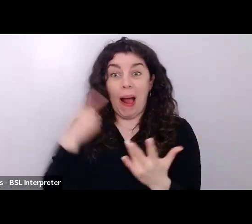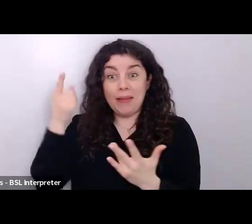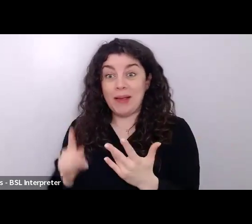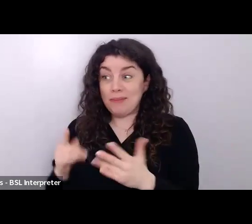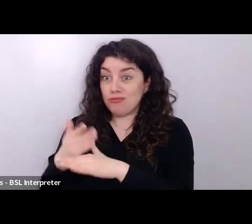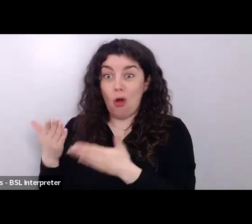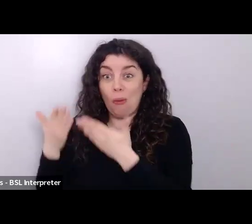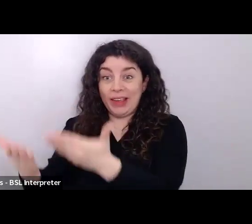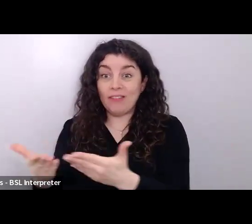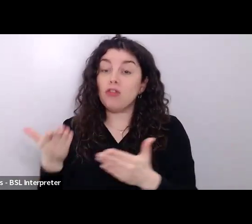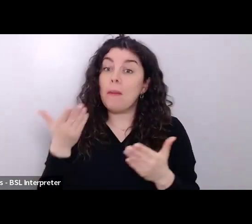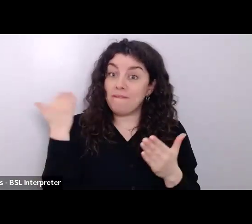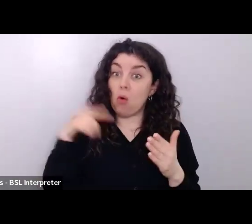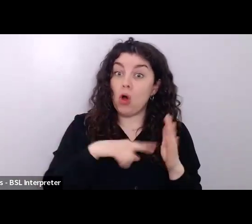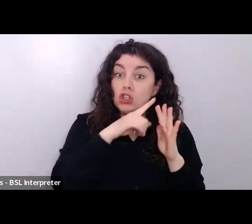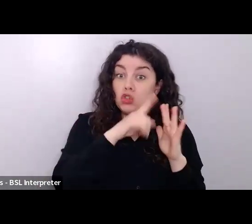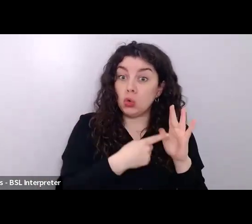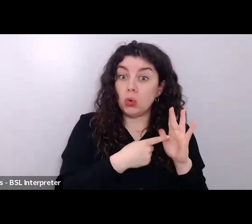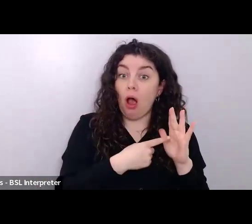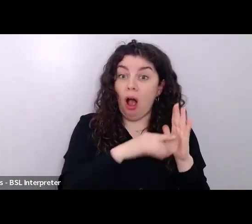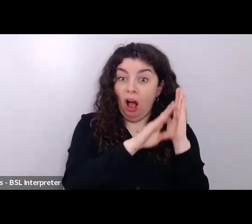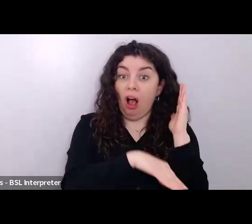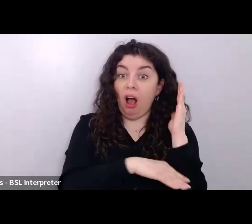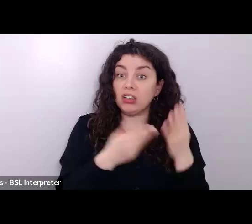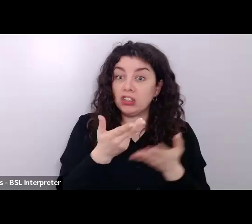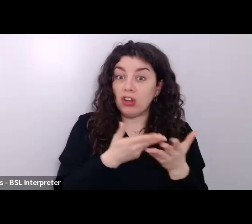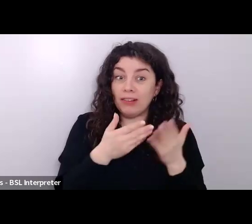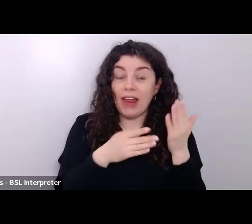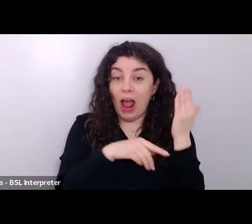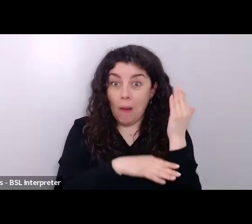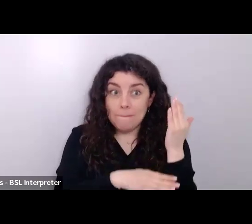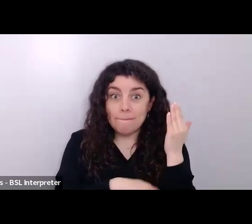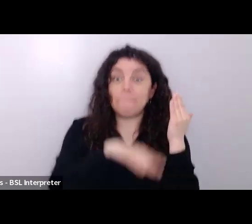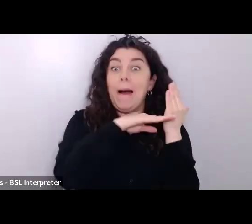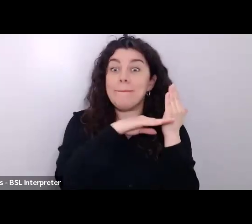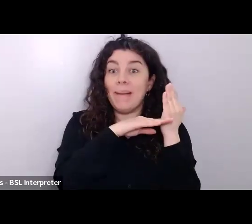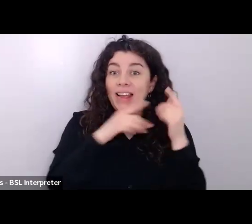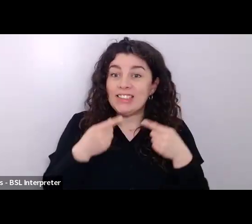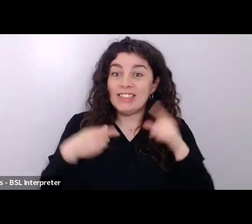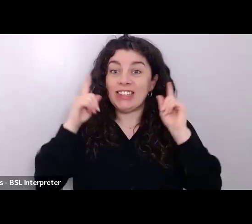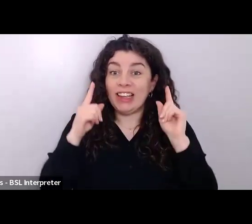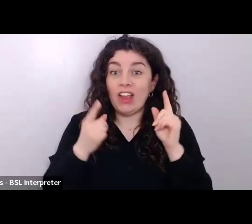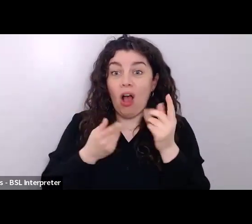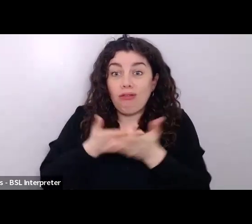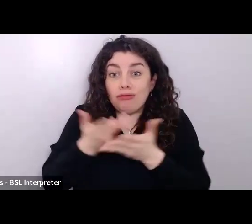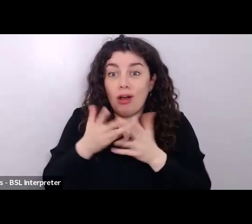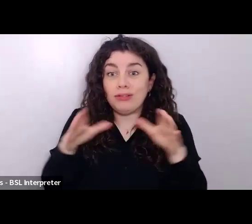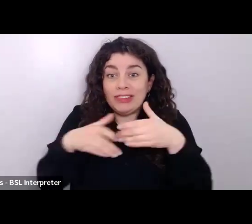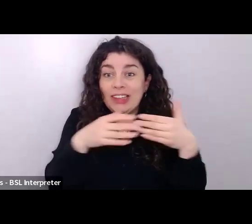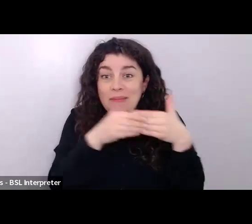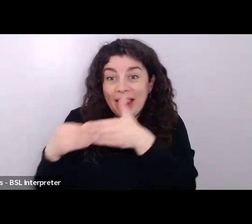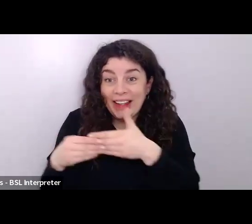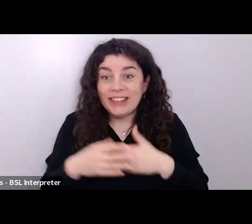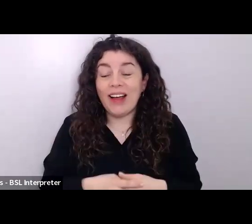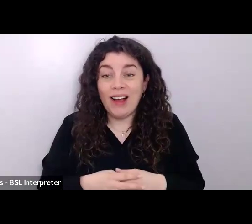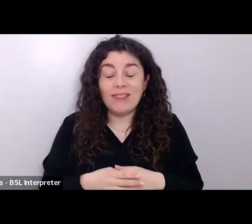from junior consultant to be one of our senior consultant team leaders, and is a hugely